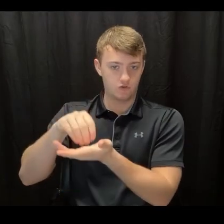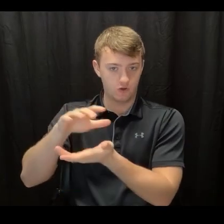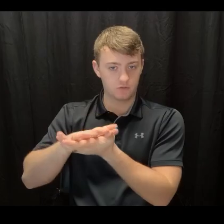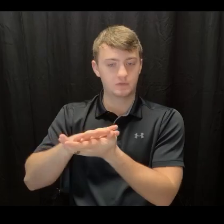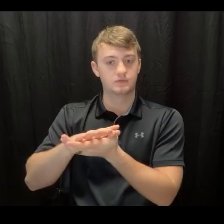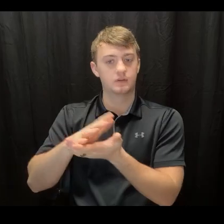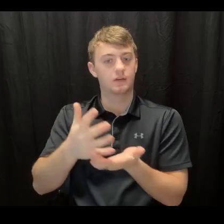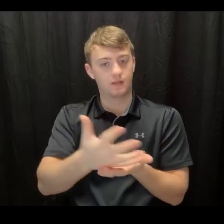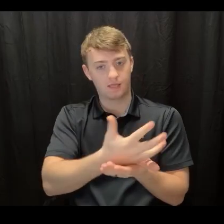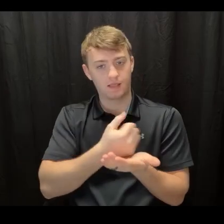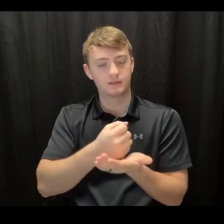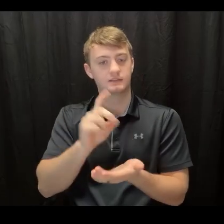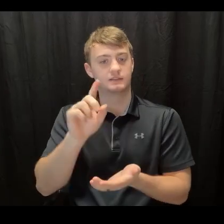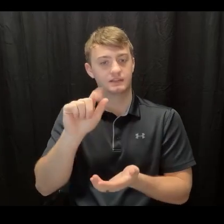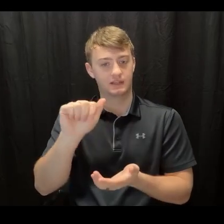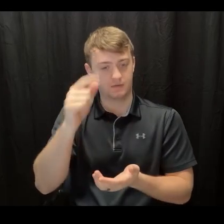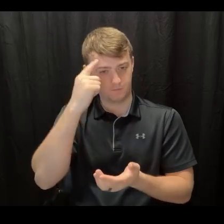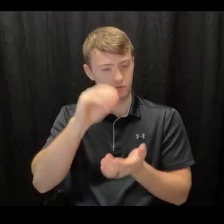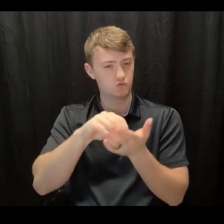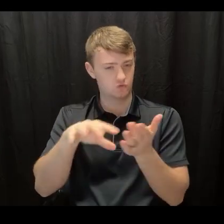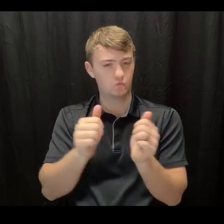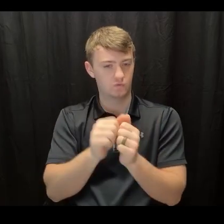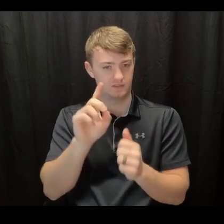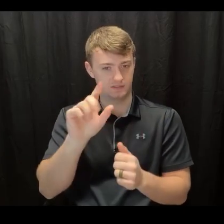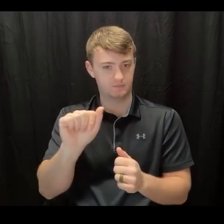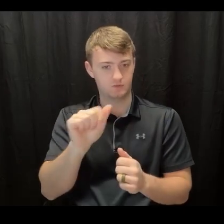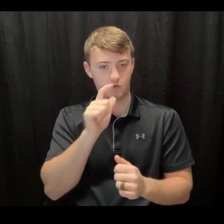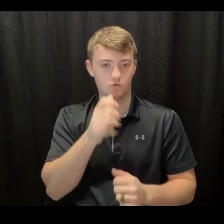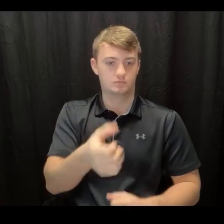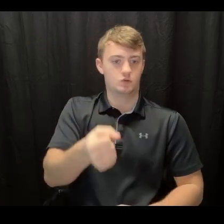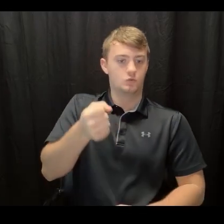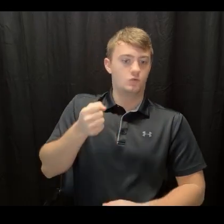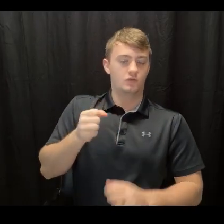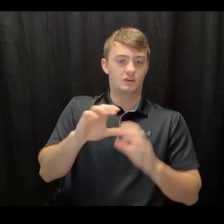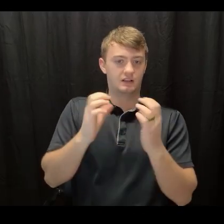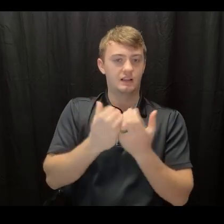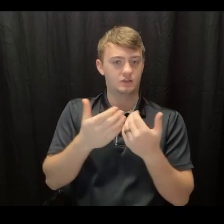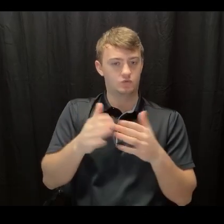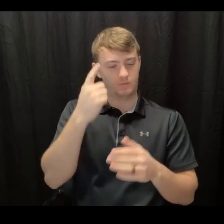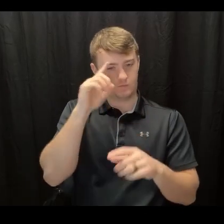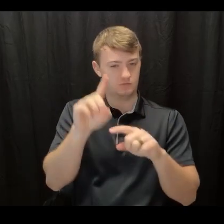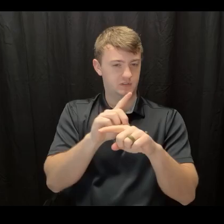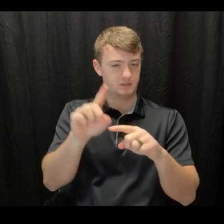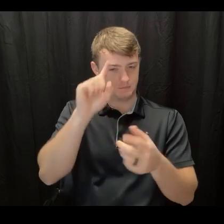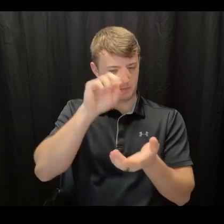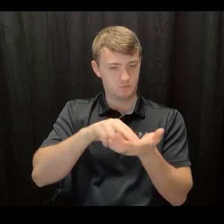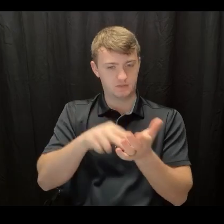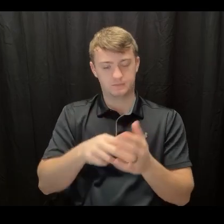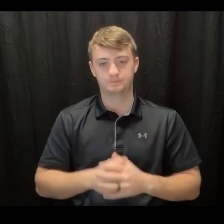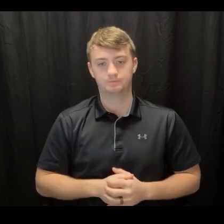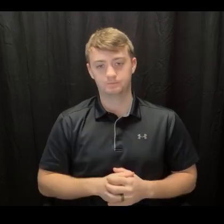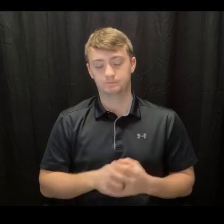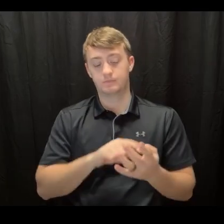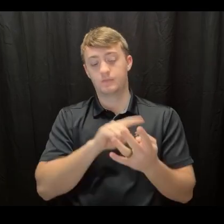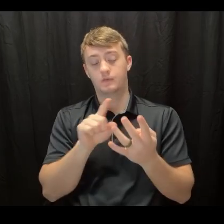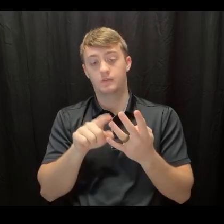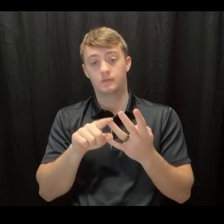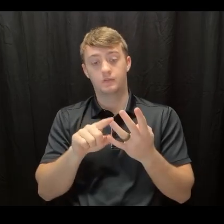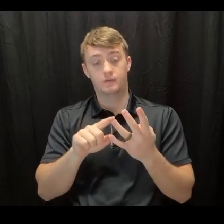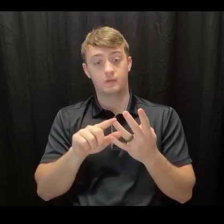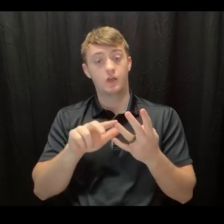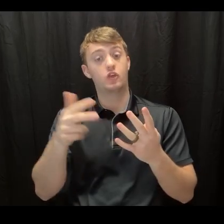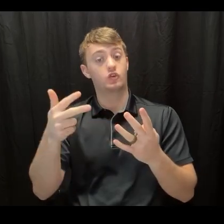document and collect data for students with disabilities who are being removed from the classroom for disciplinary purposes. A